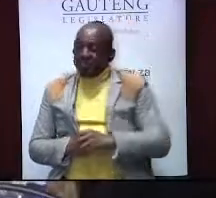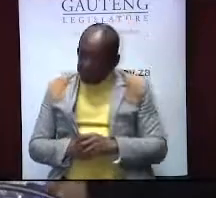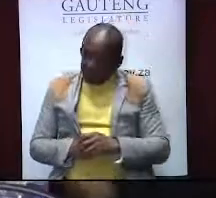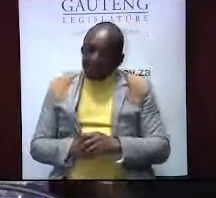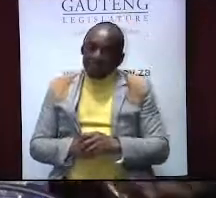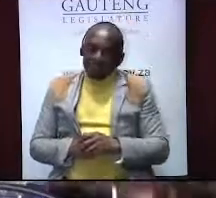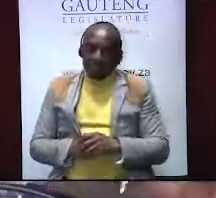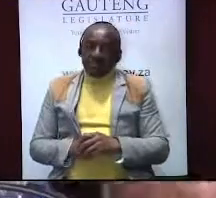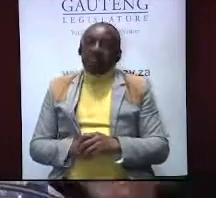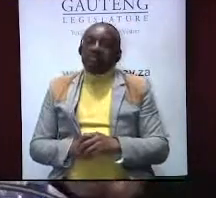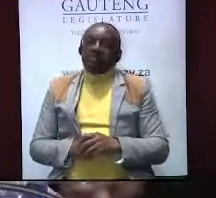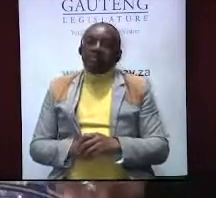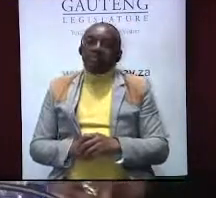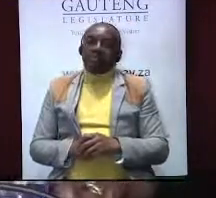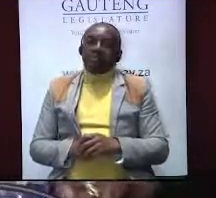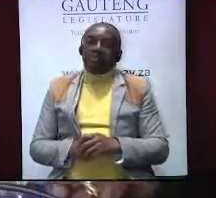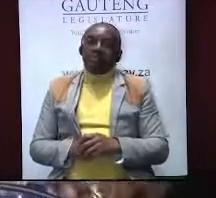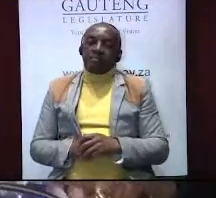Hallelujah.